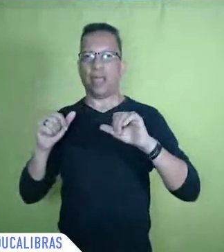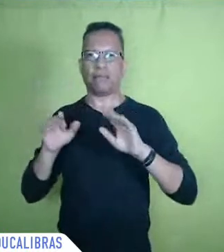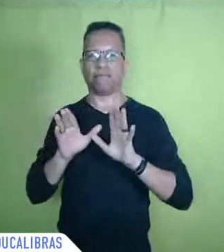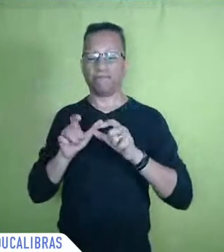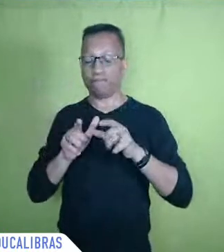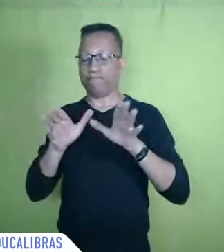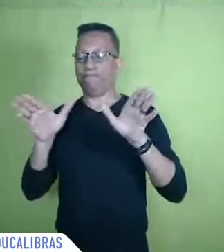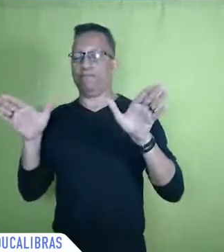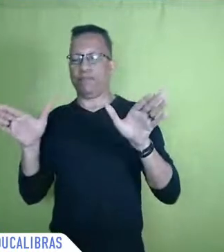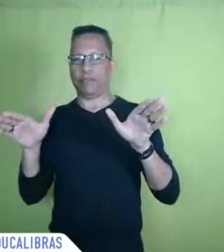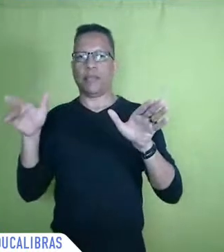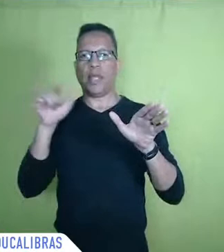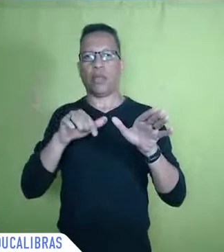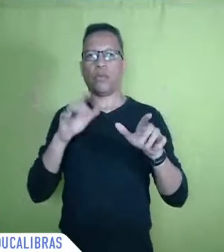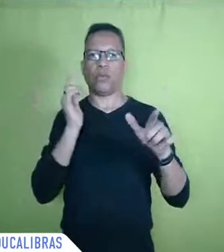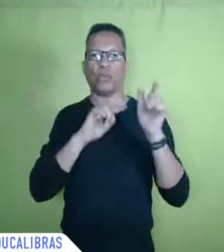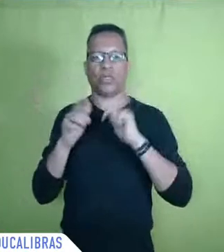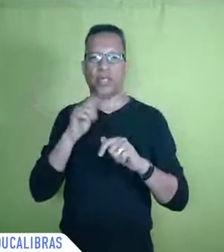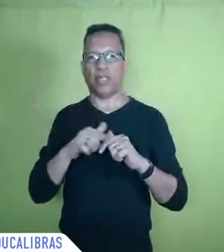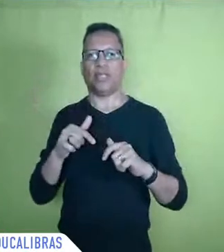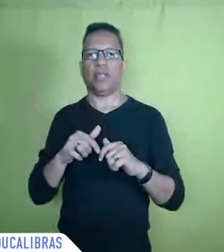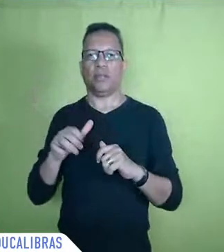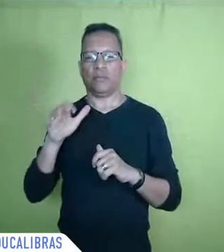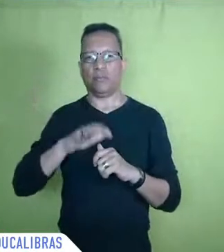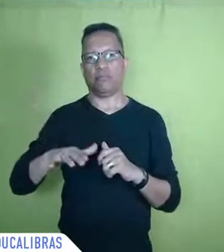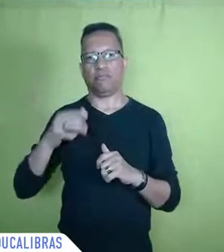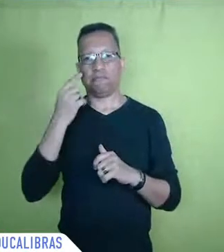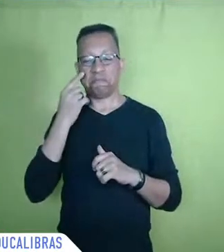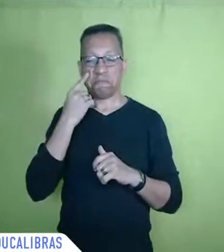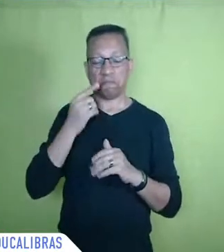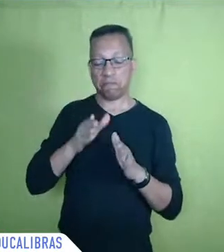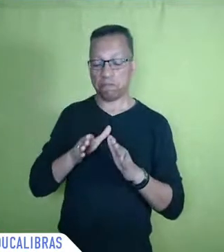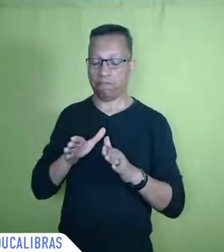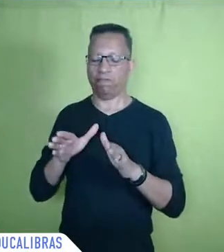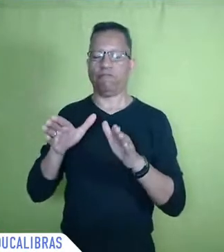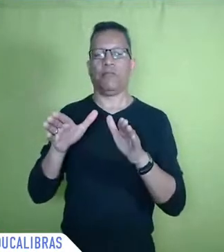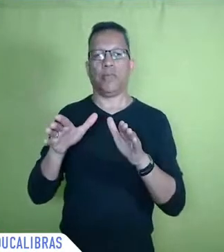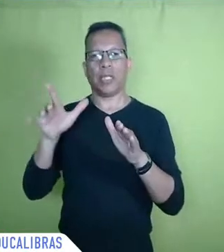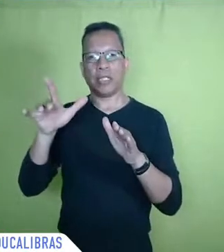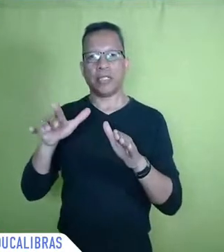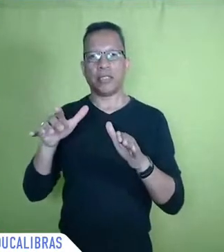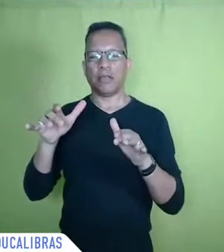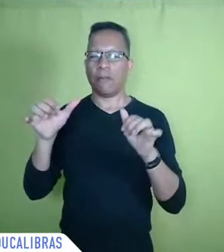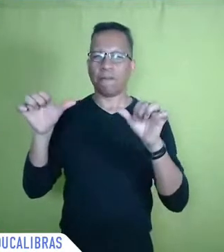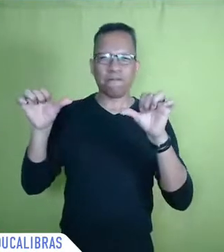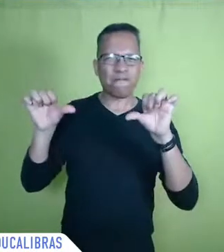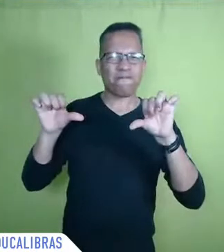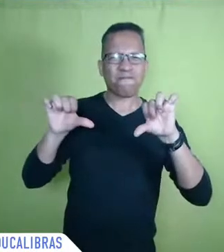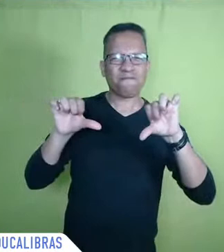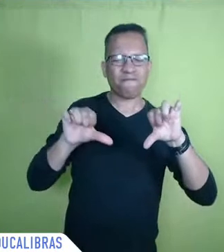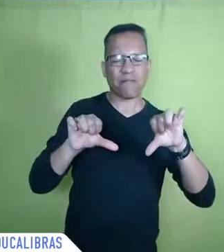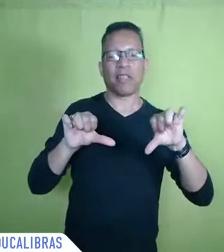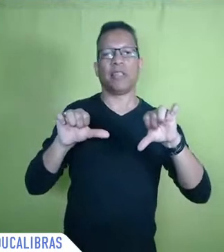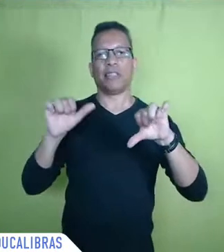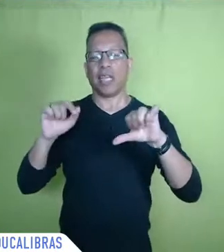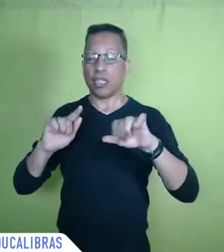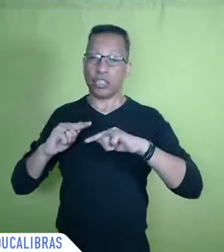only one aspect. You have to have a more broad action so you can have